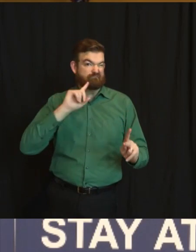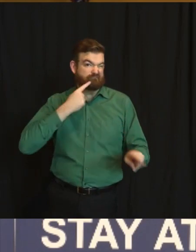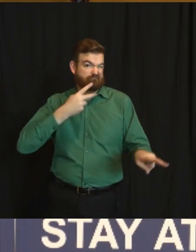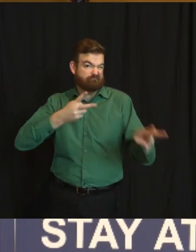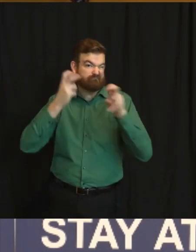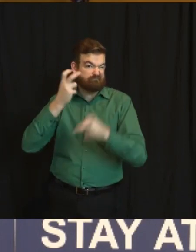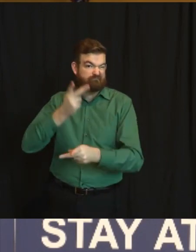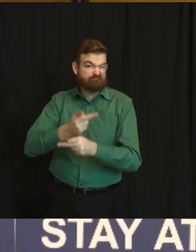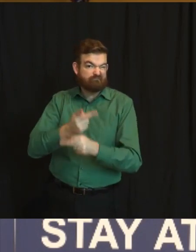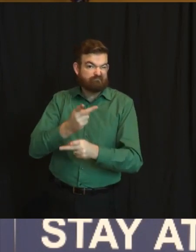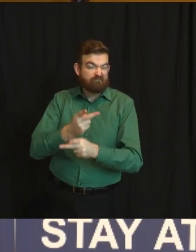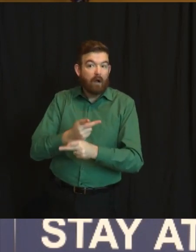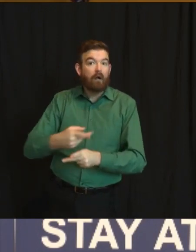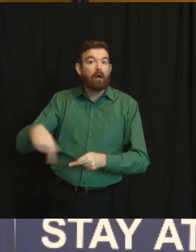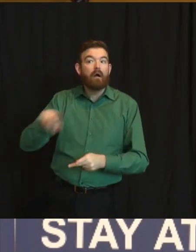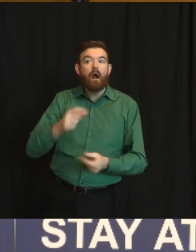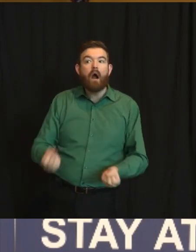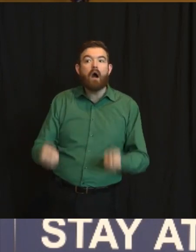ventilators.